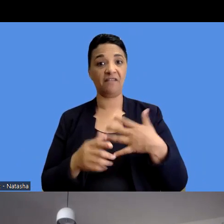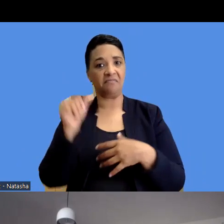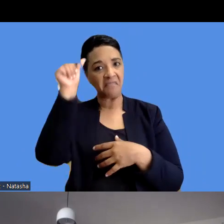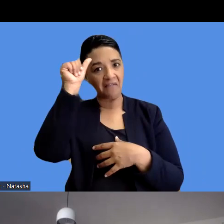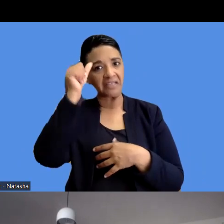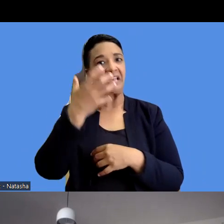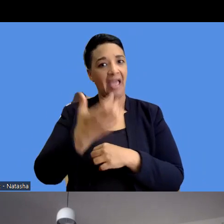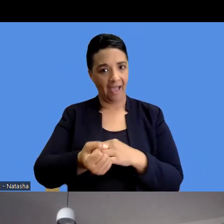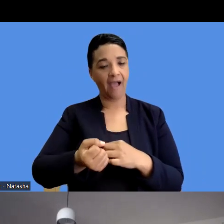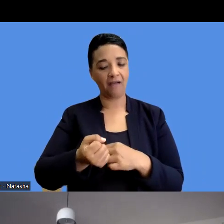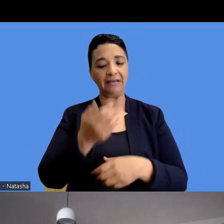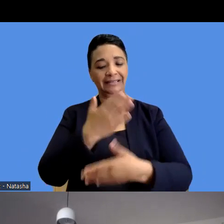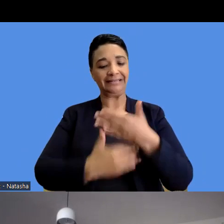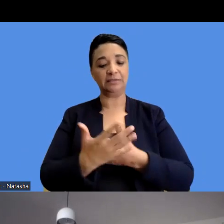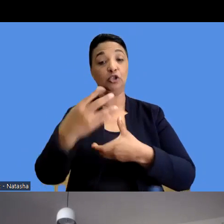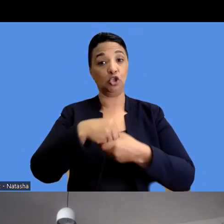inclusion working group.